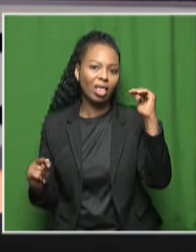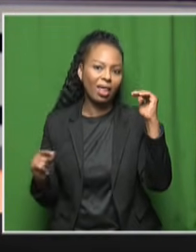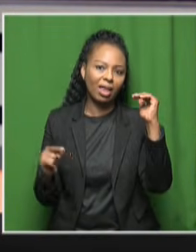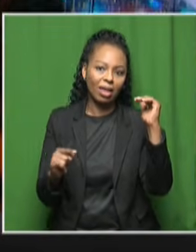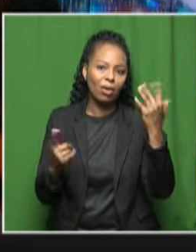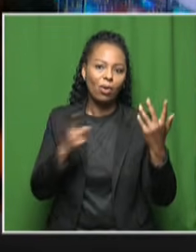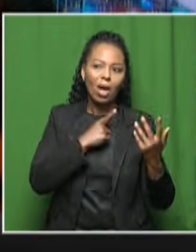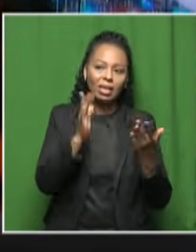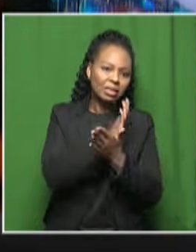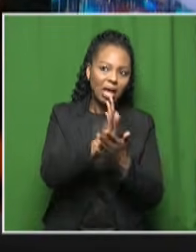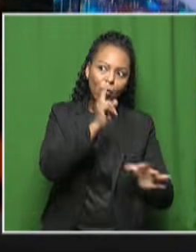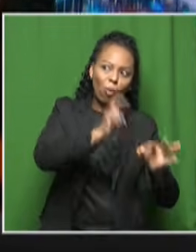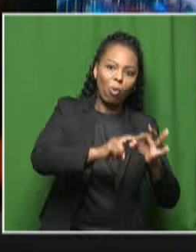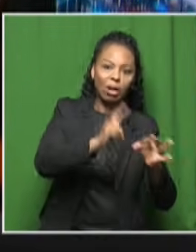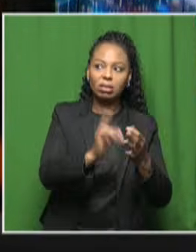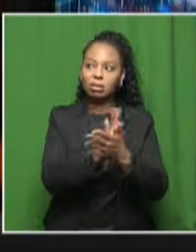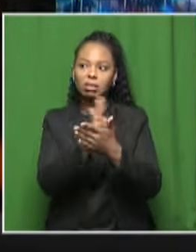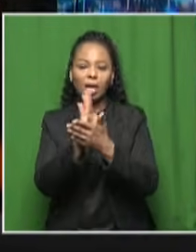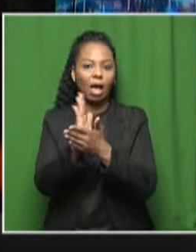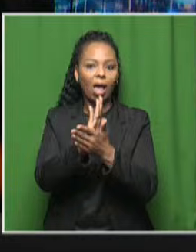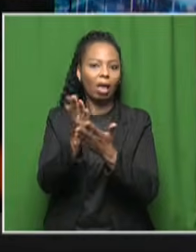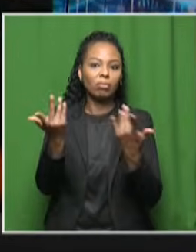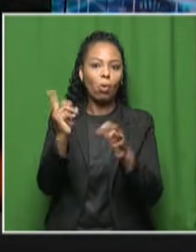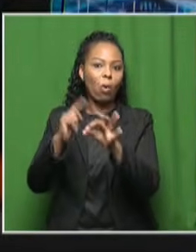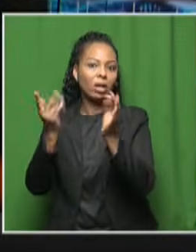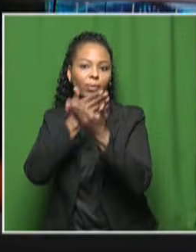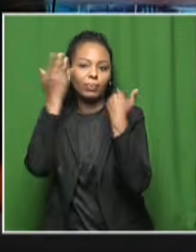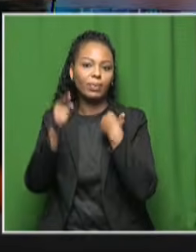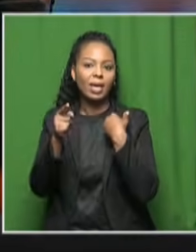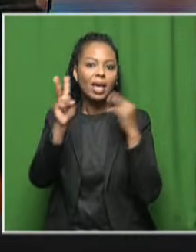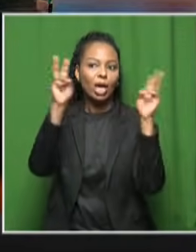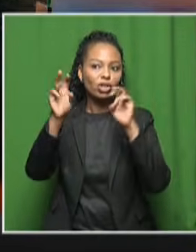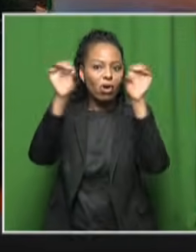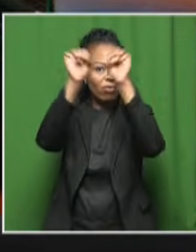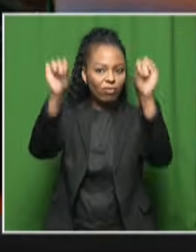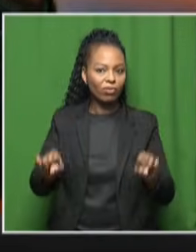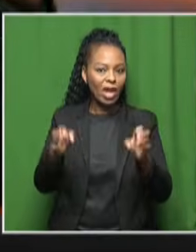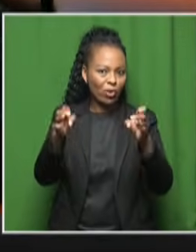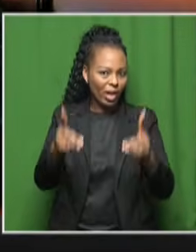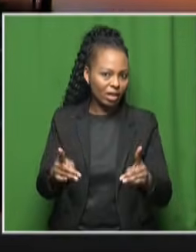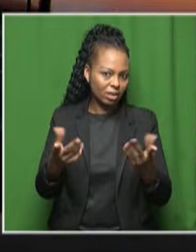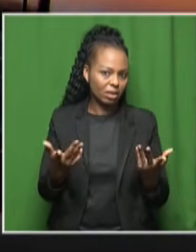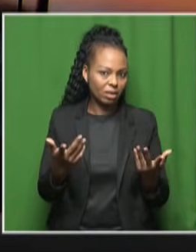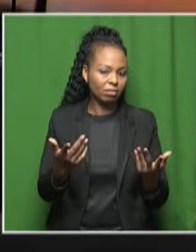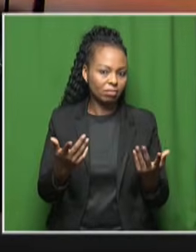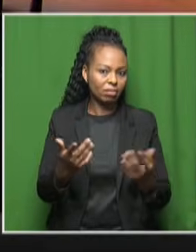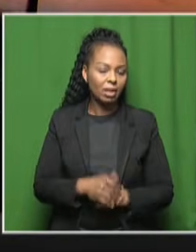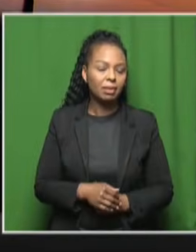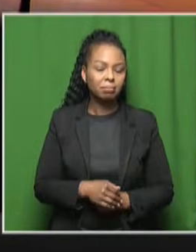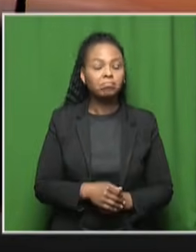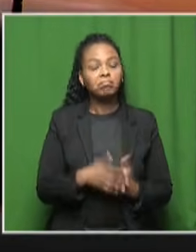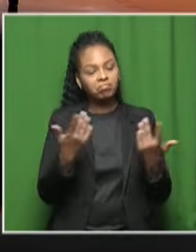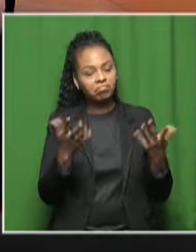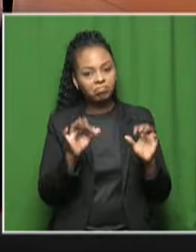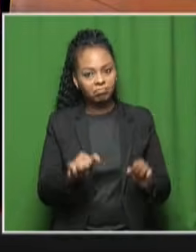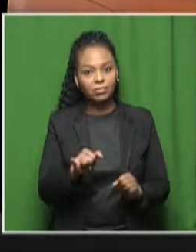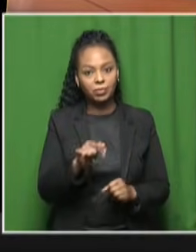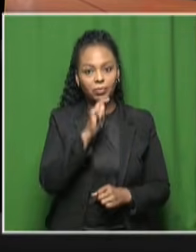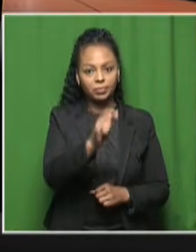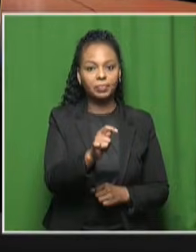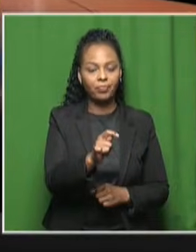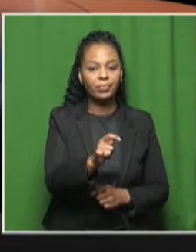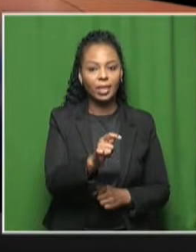of quality in terms of certain aspects of our education, which is already a bugbear. It is. So I would suggest there's a